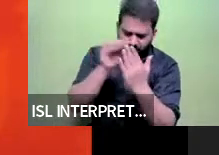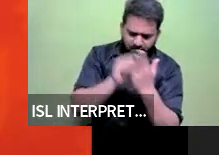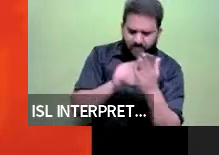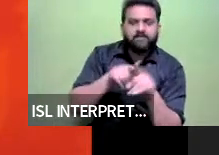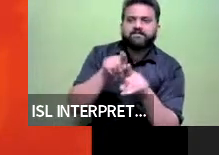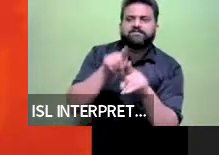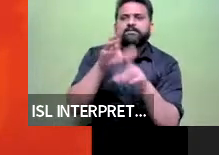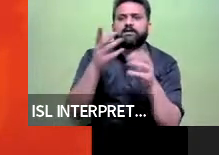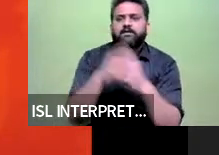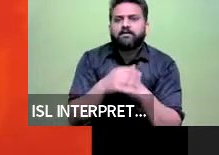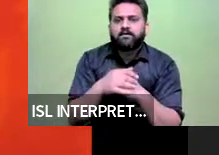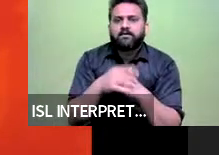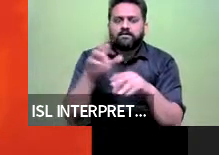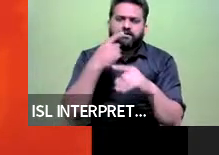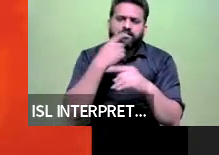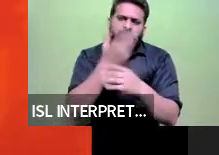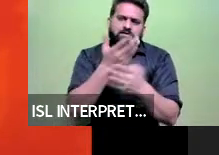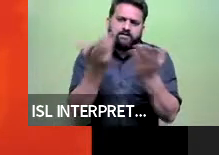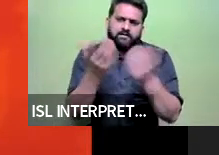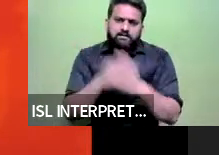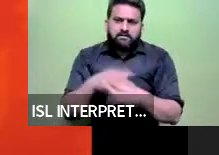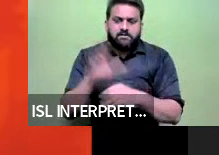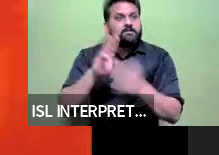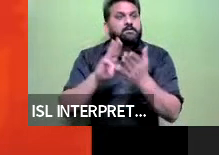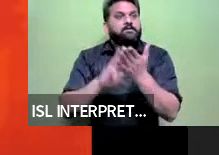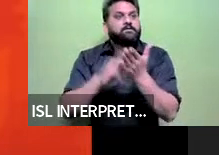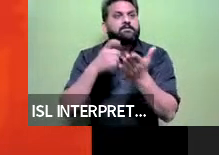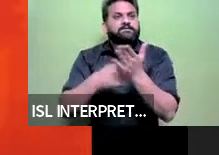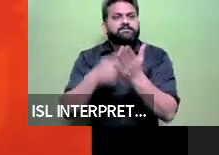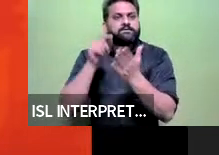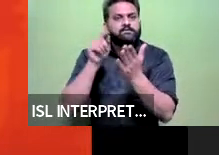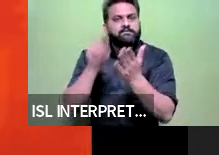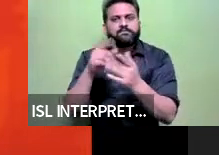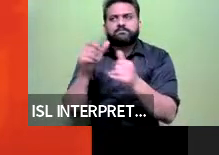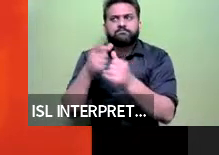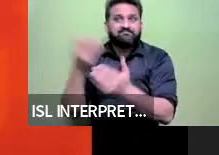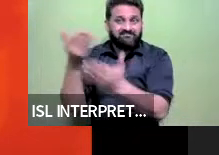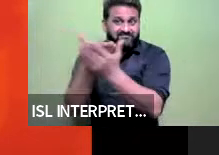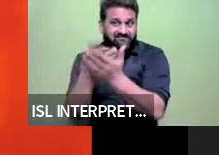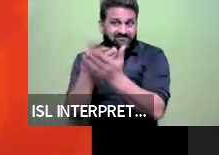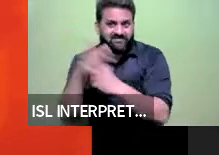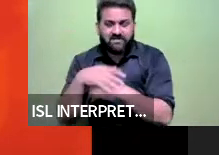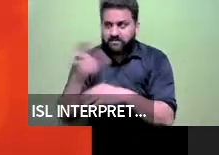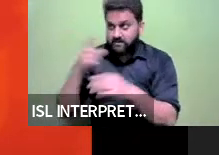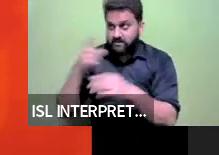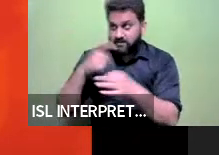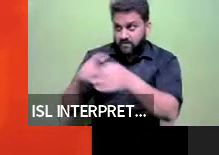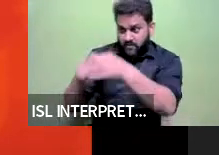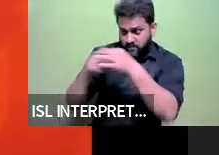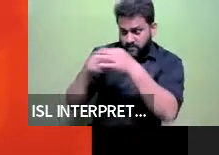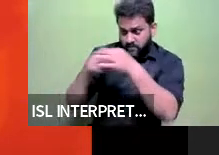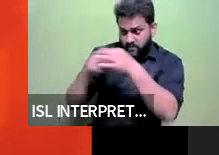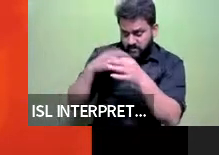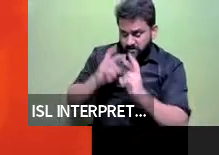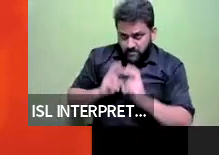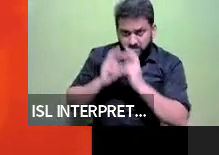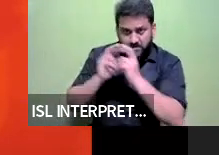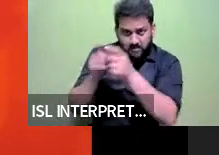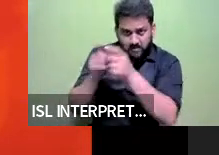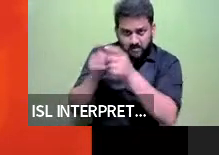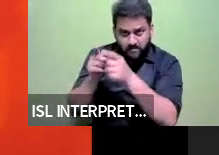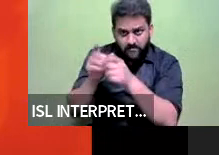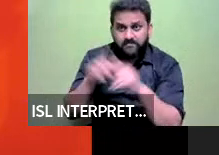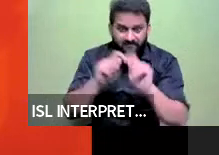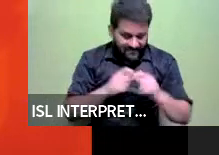example, you can say, Mr. Arbitrator, while answering to your question on this point, the team has